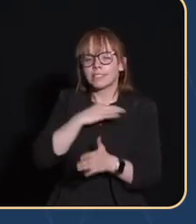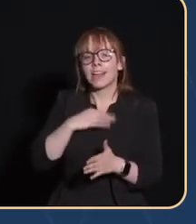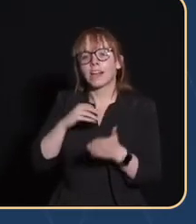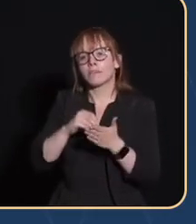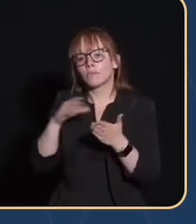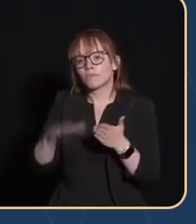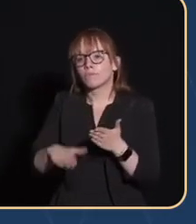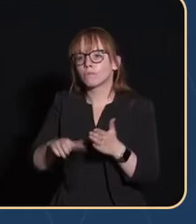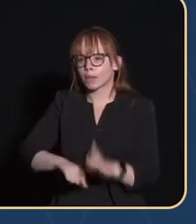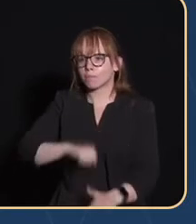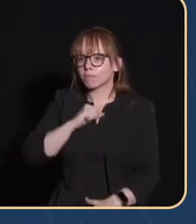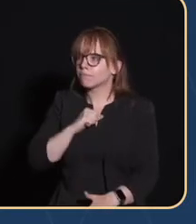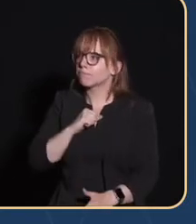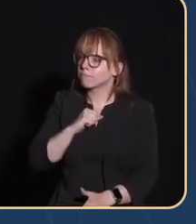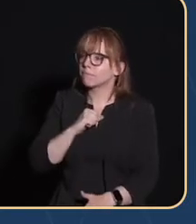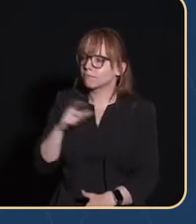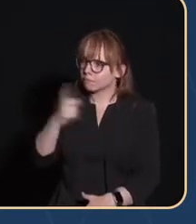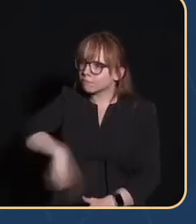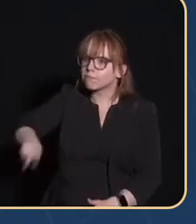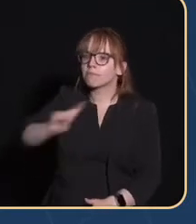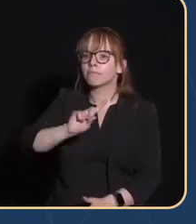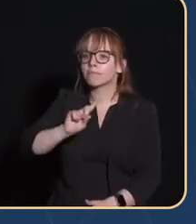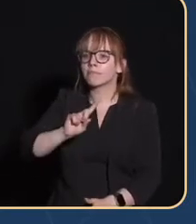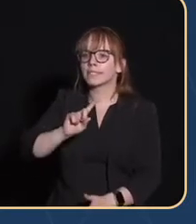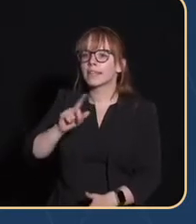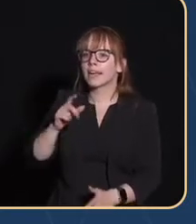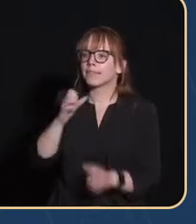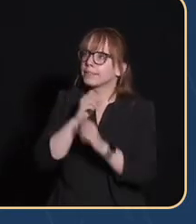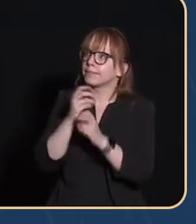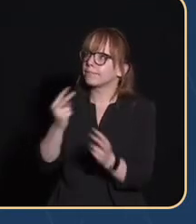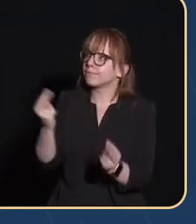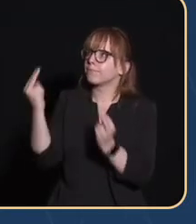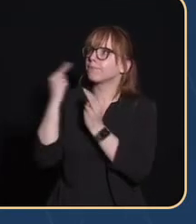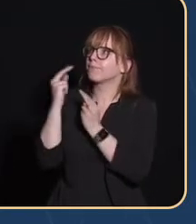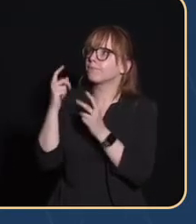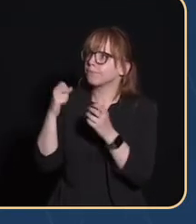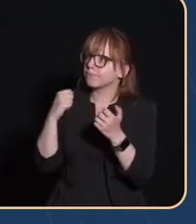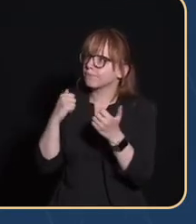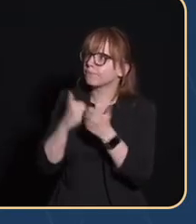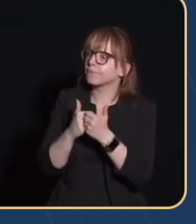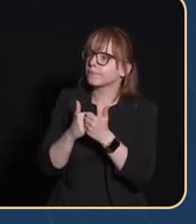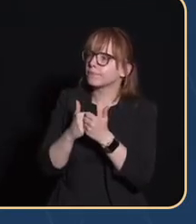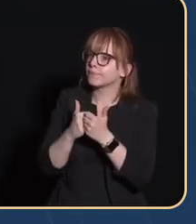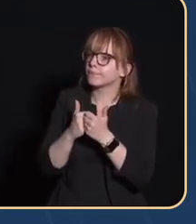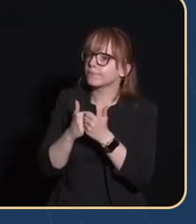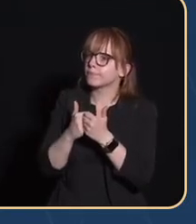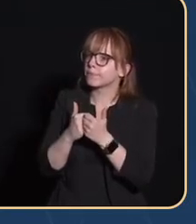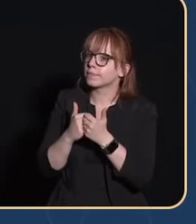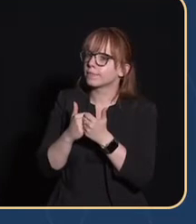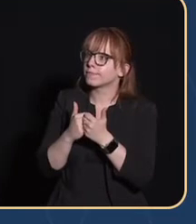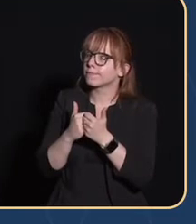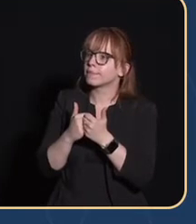through this process. As I think of the challenges we have collectively faced, the words of poet Robert